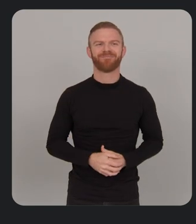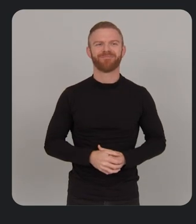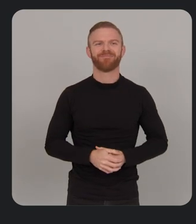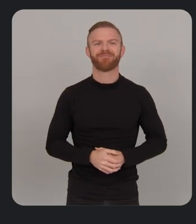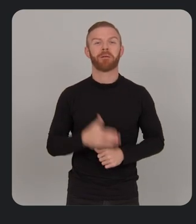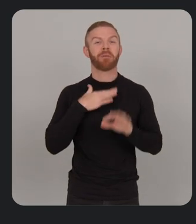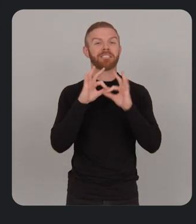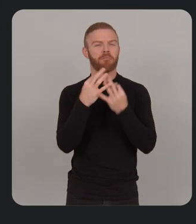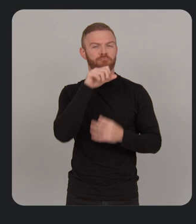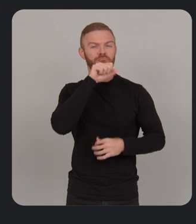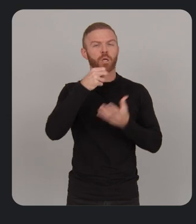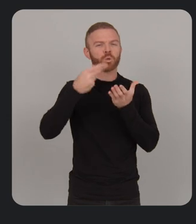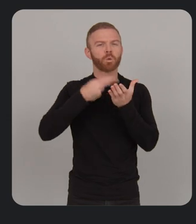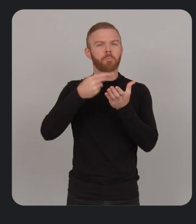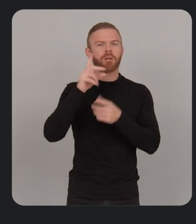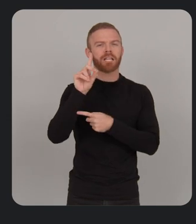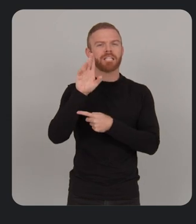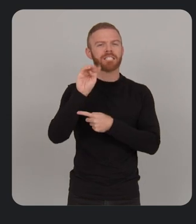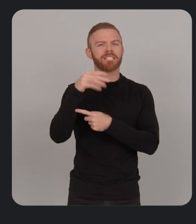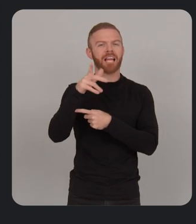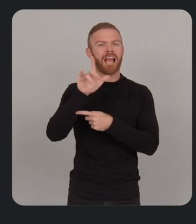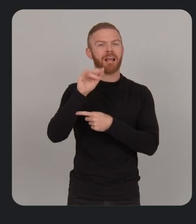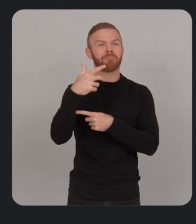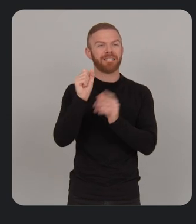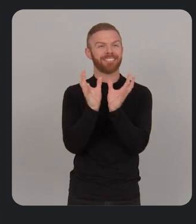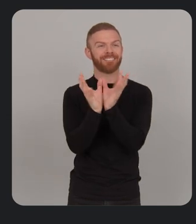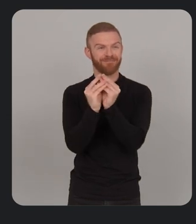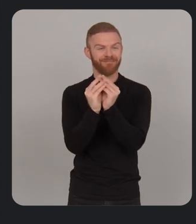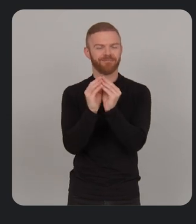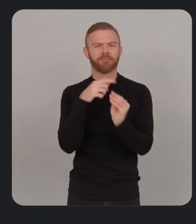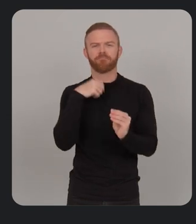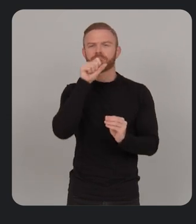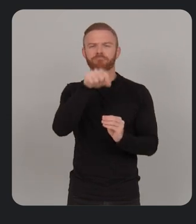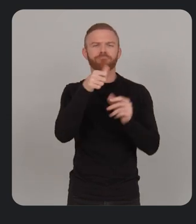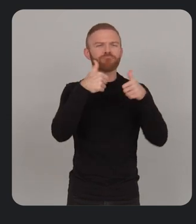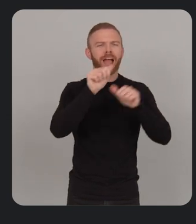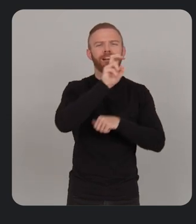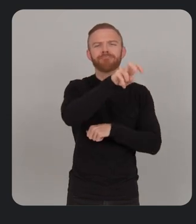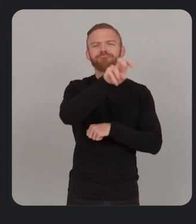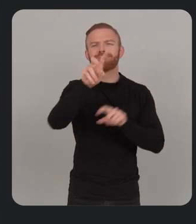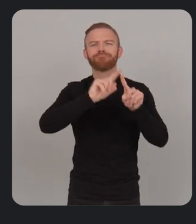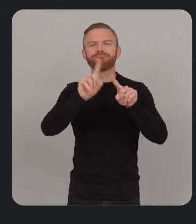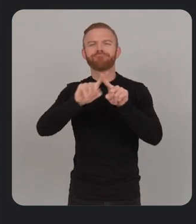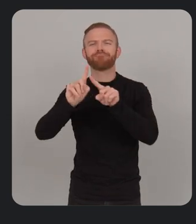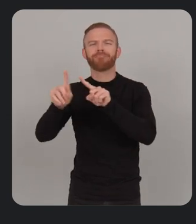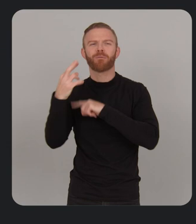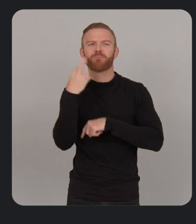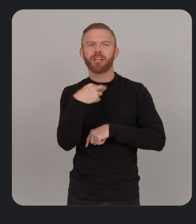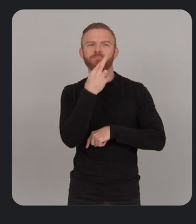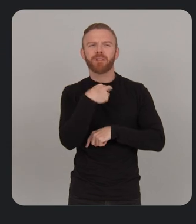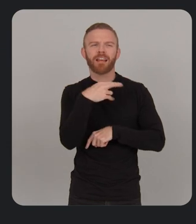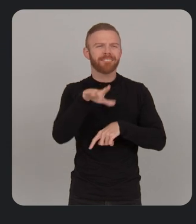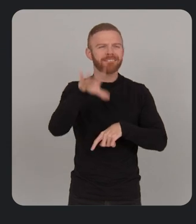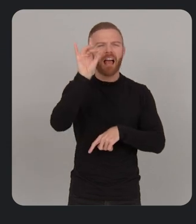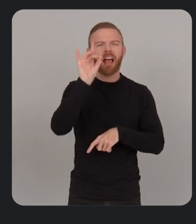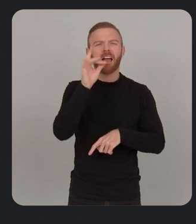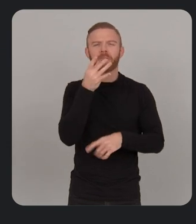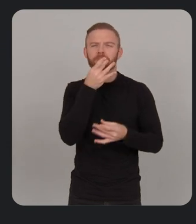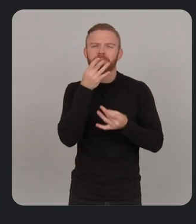My family loves soup dumplings, and we love trying different restaurants to find the most savory,